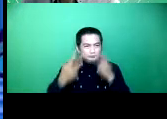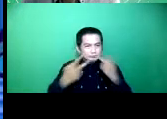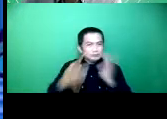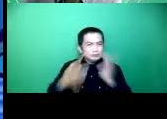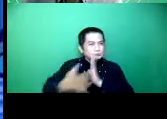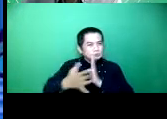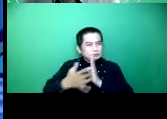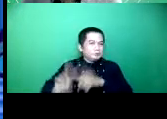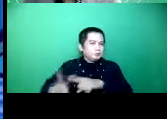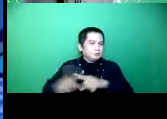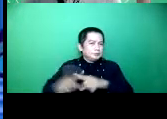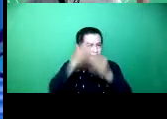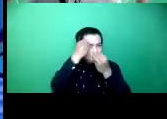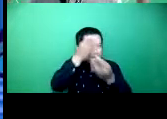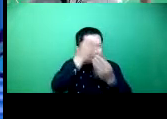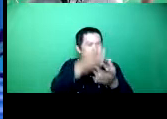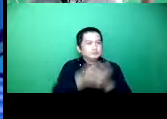this information, right? And